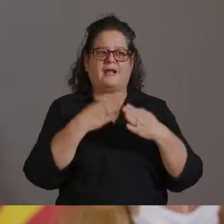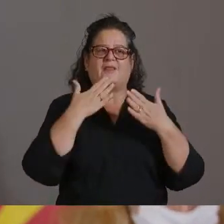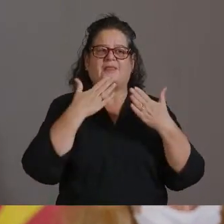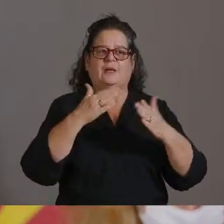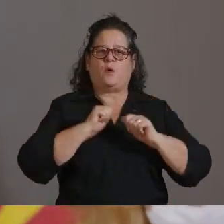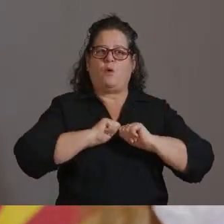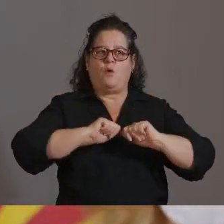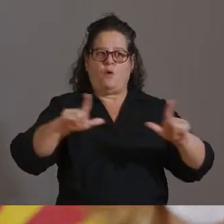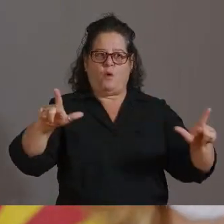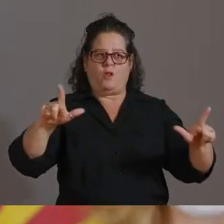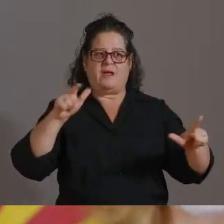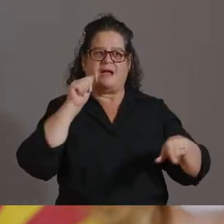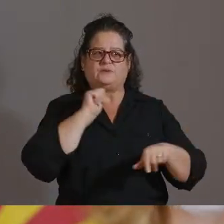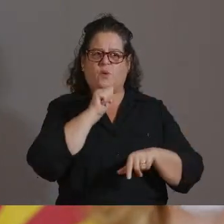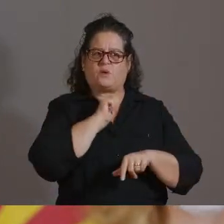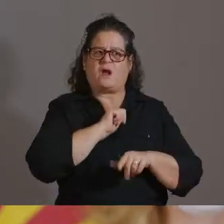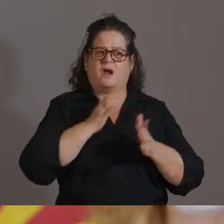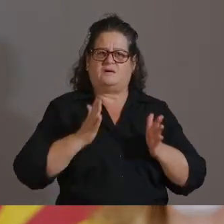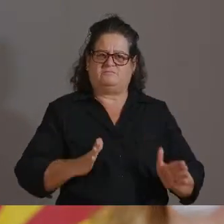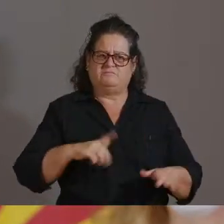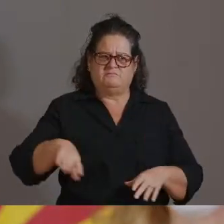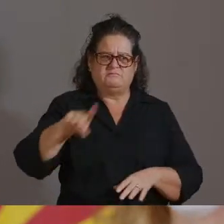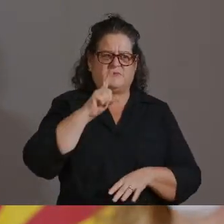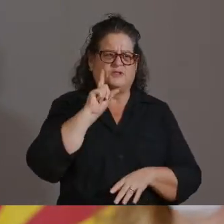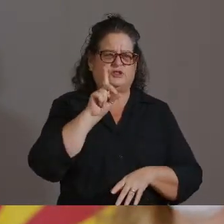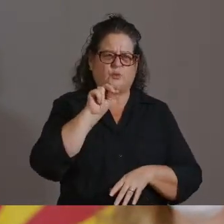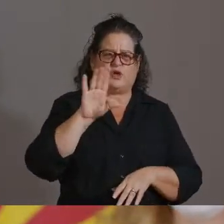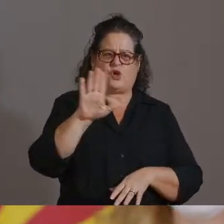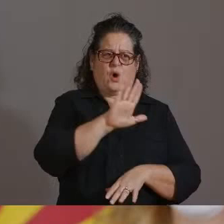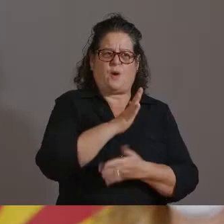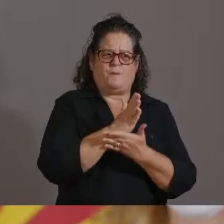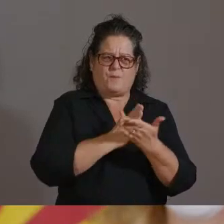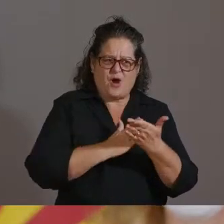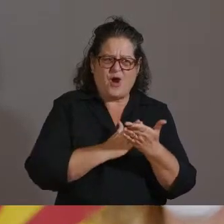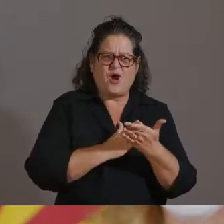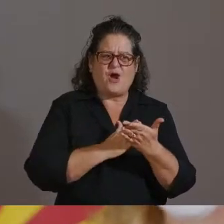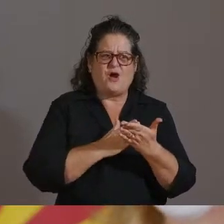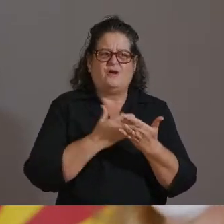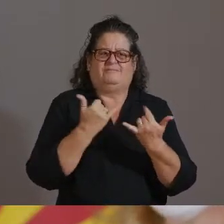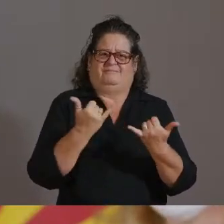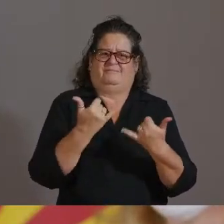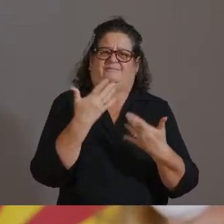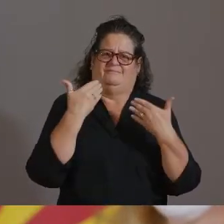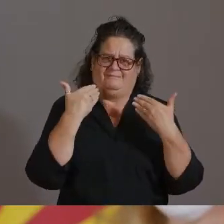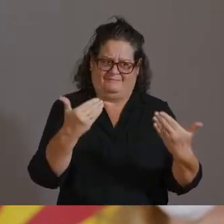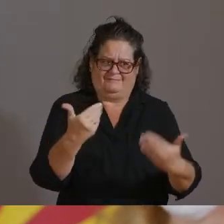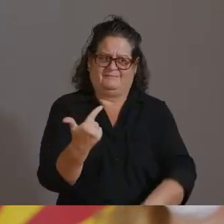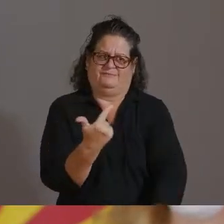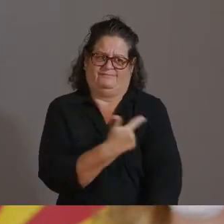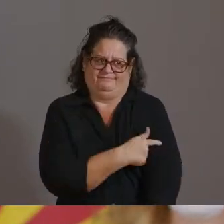this flu season and getting a flu shot. And with that, let's open it up to some questions.